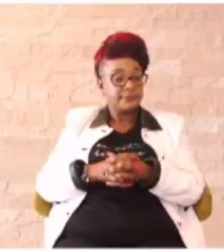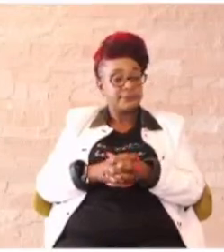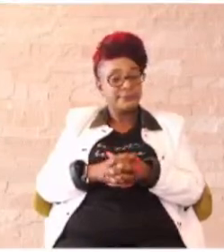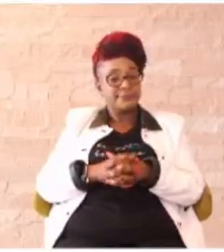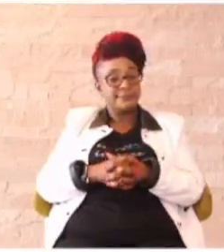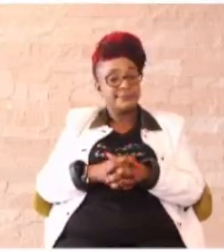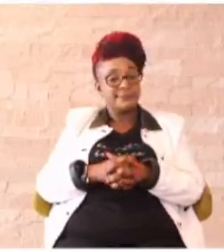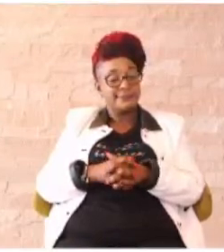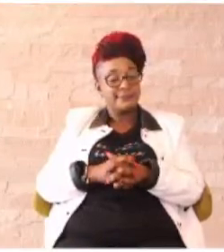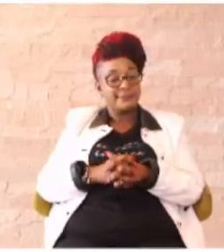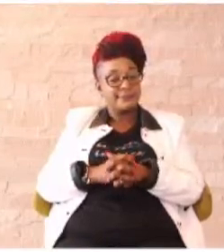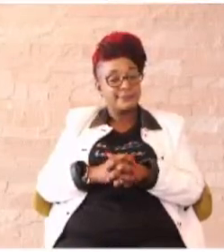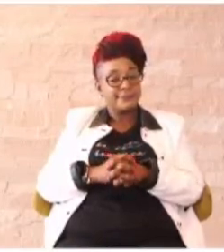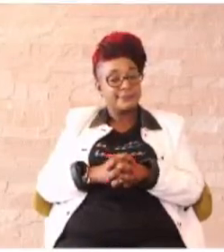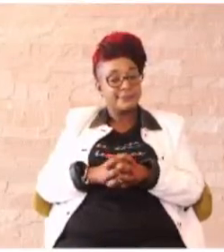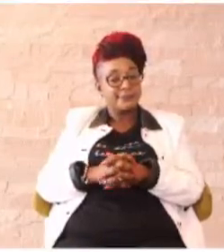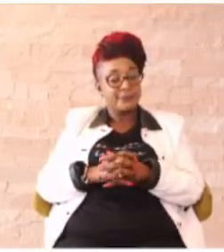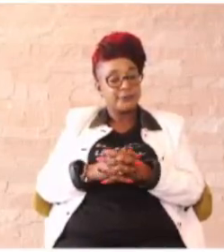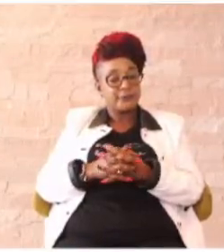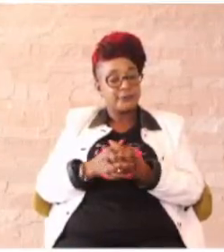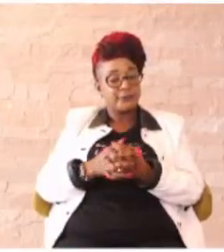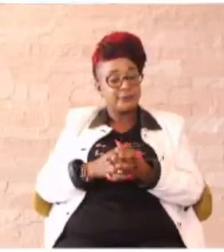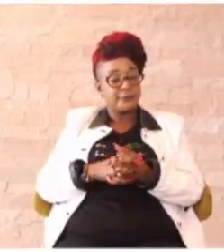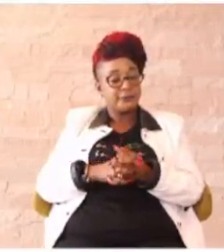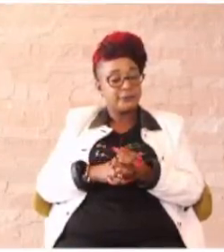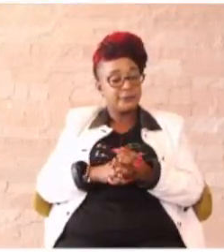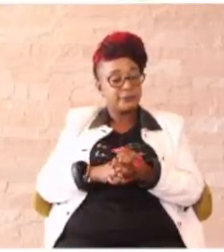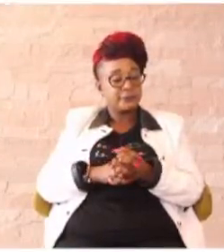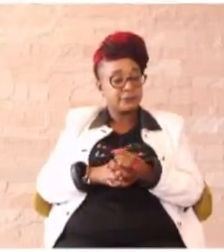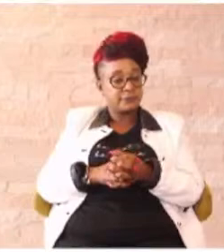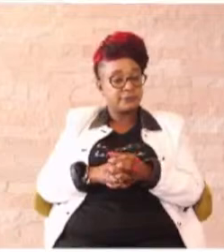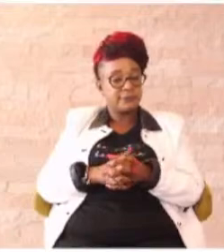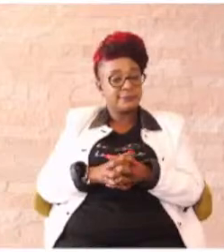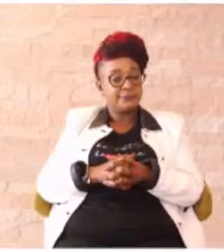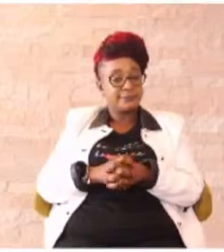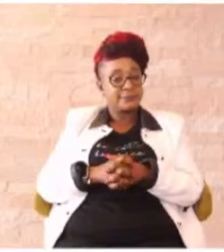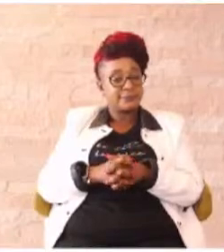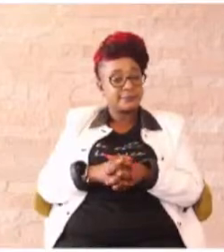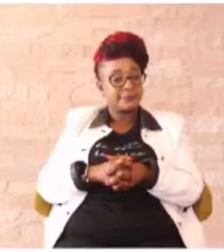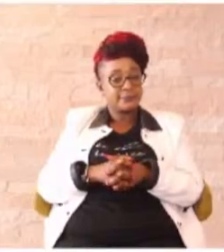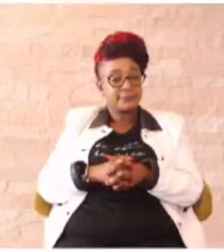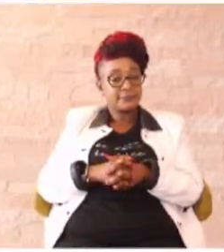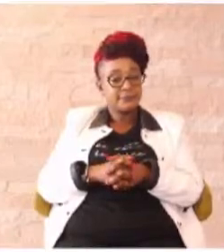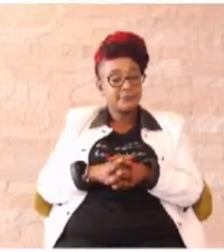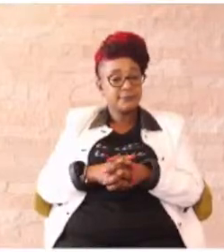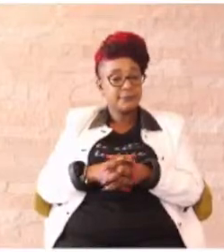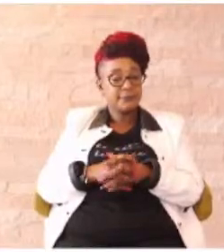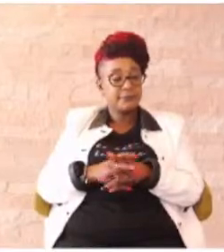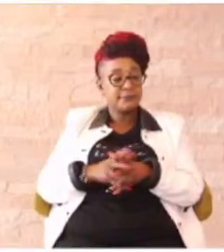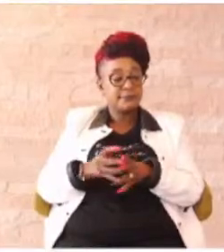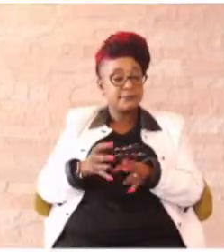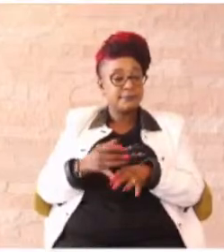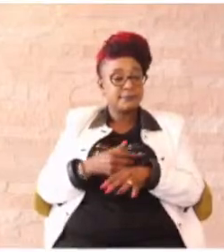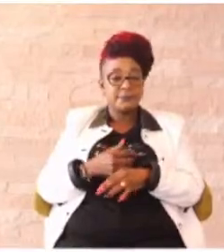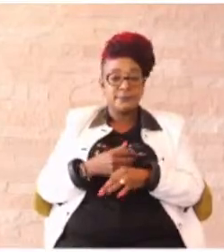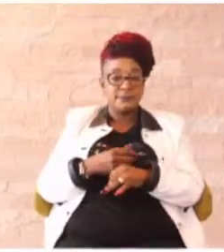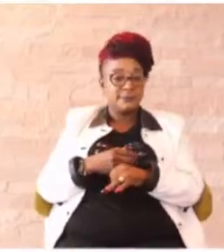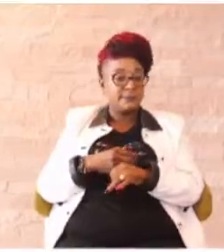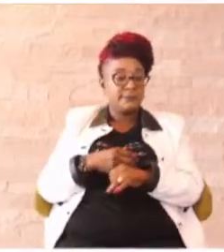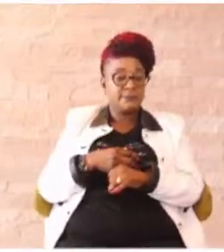Okay, because it's actually, but it's also not your turn, so we're still waiting for Peter. Wow,